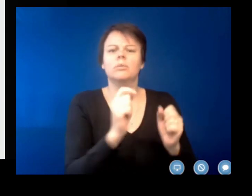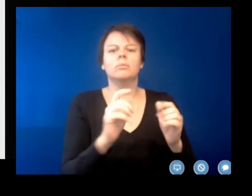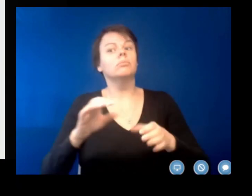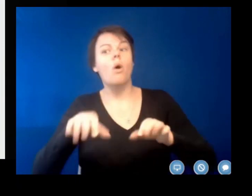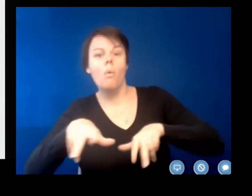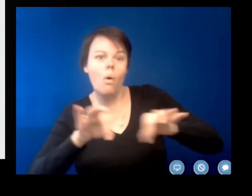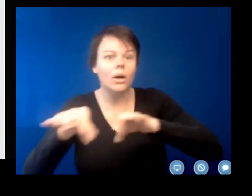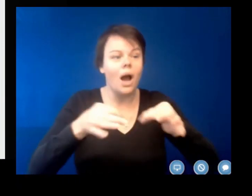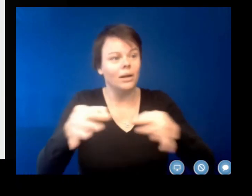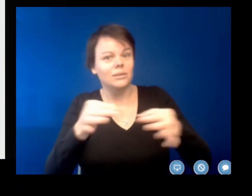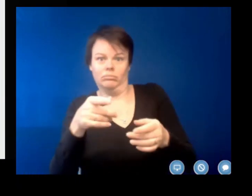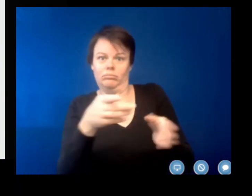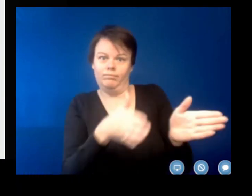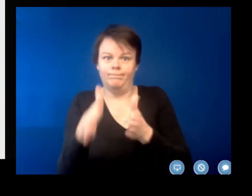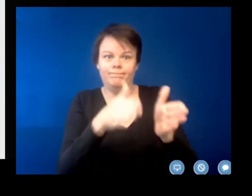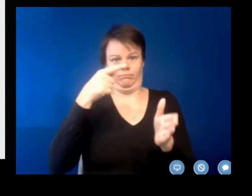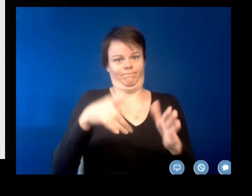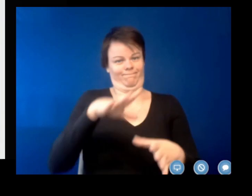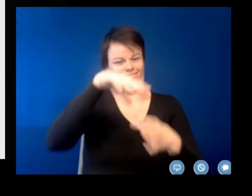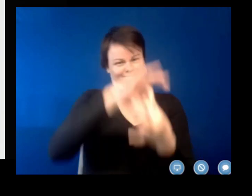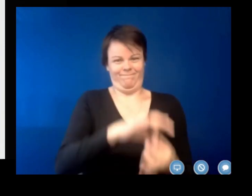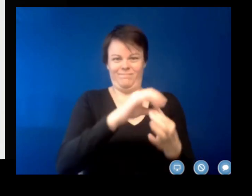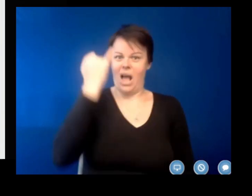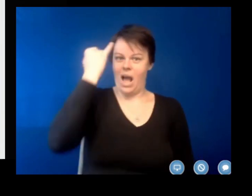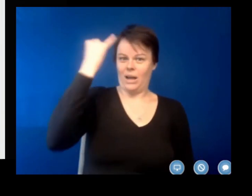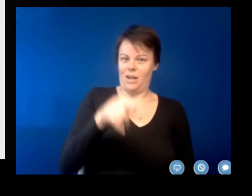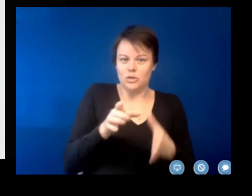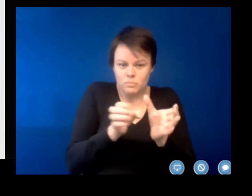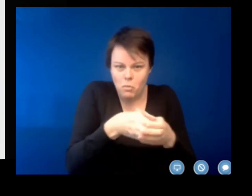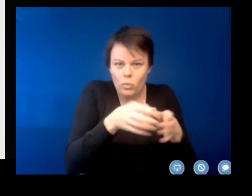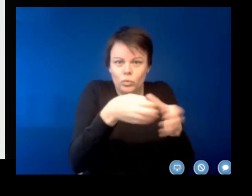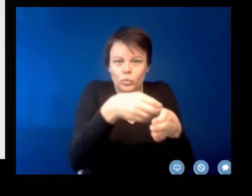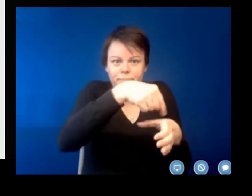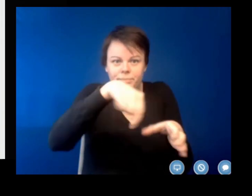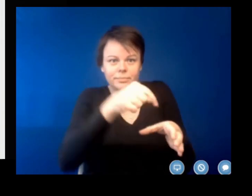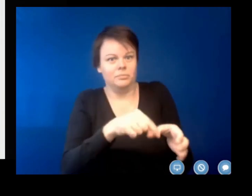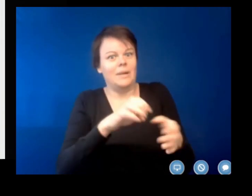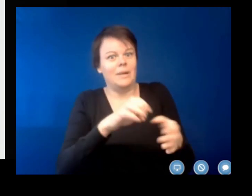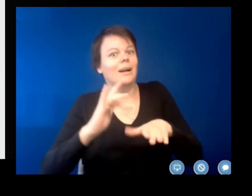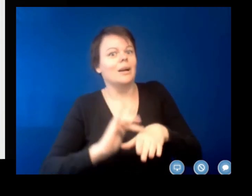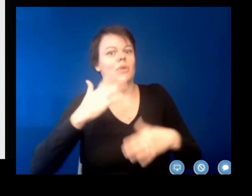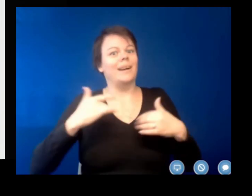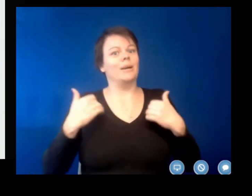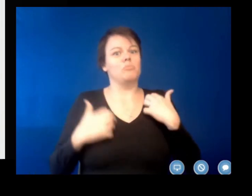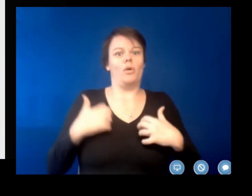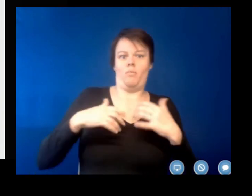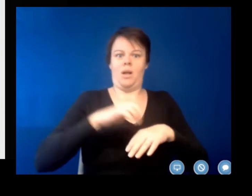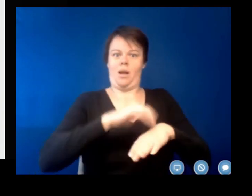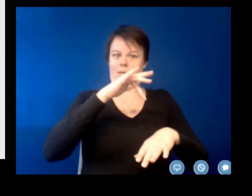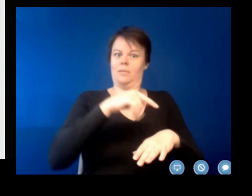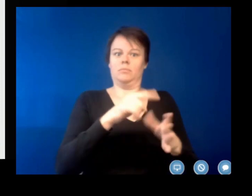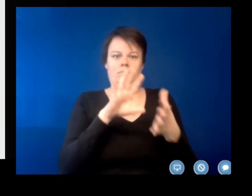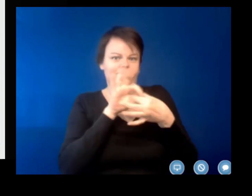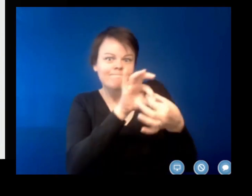the model of belonging together as a family, but it requires a much more abstract understanding